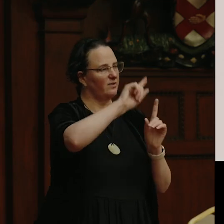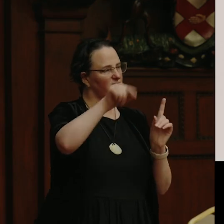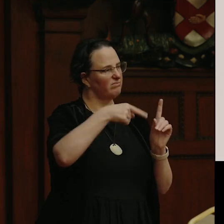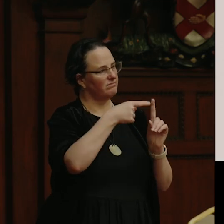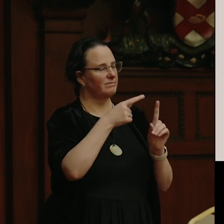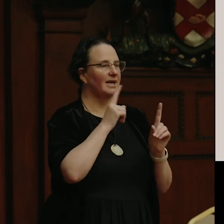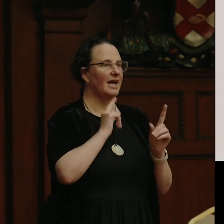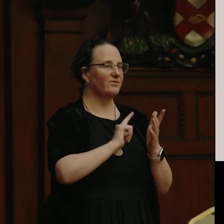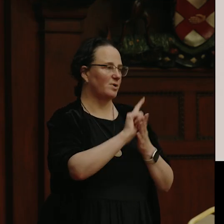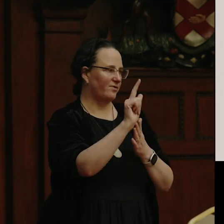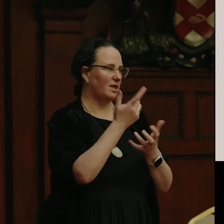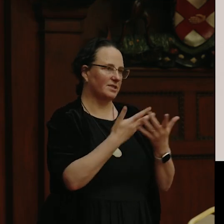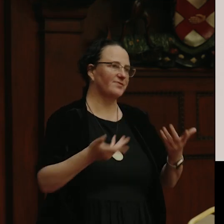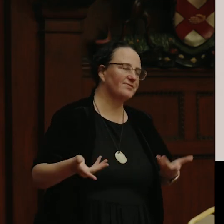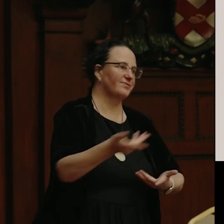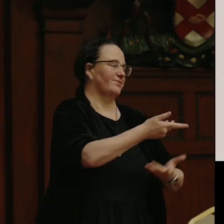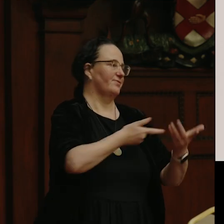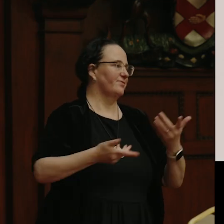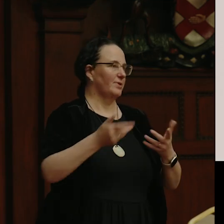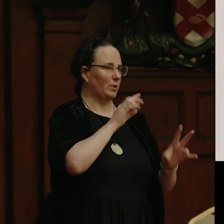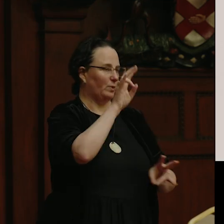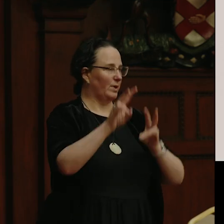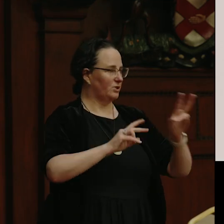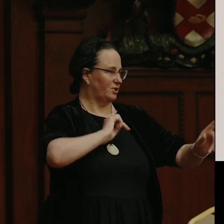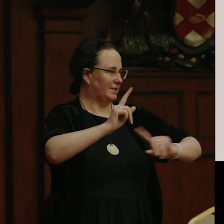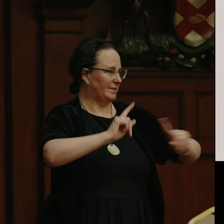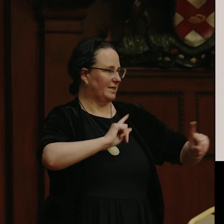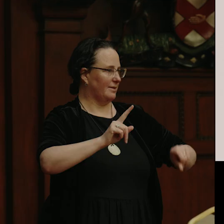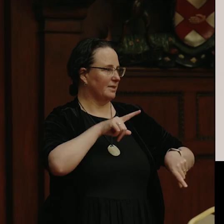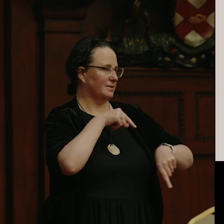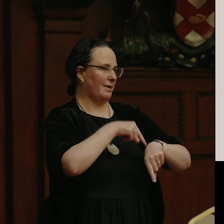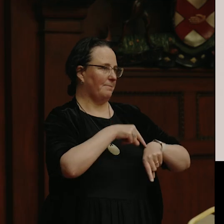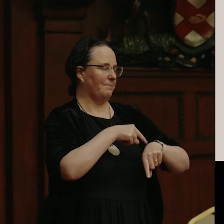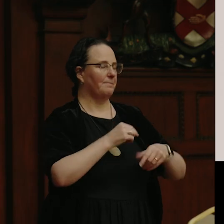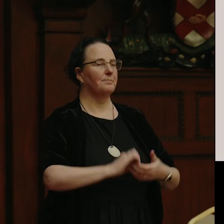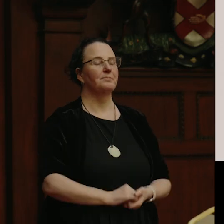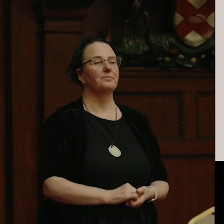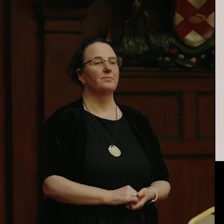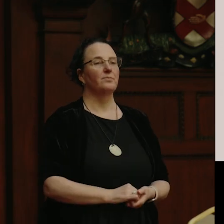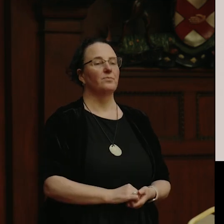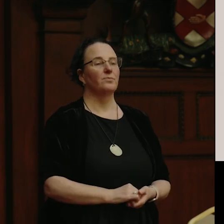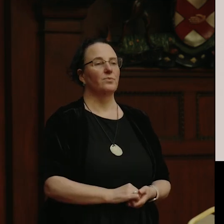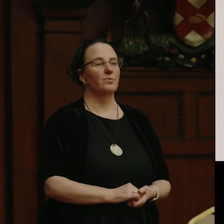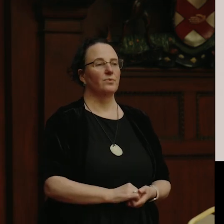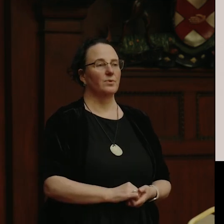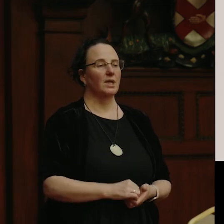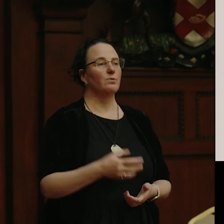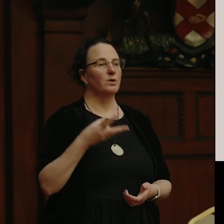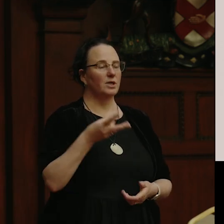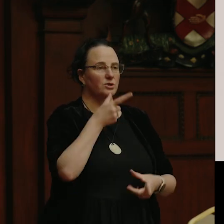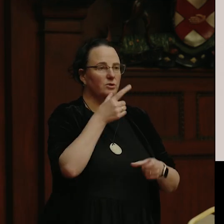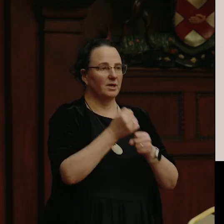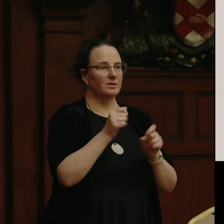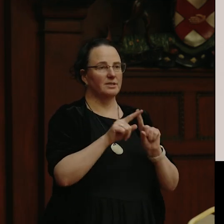we'll do a lot of the discussing and questions at that point. As ever, we'll kind of touch on the